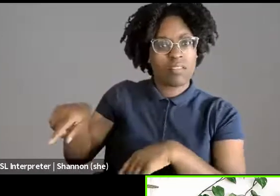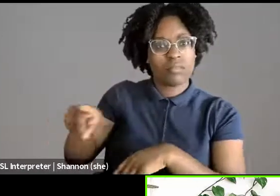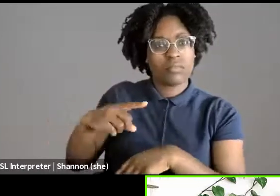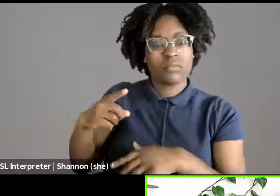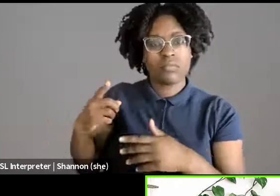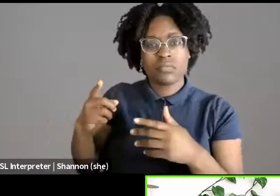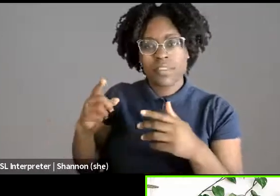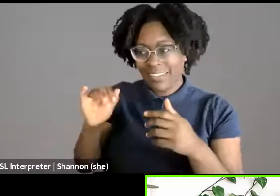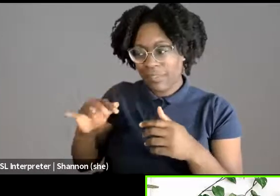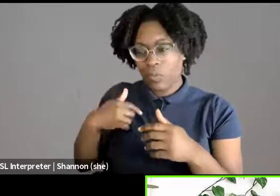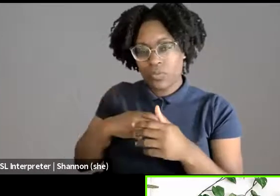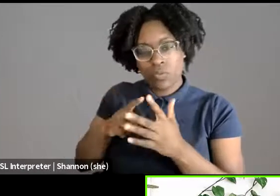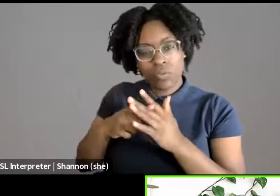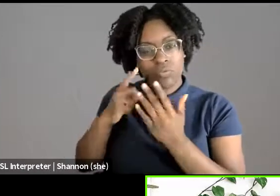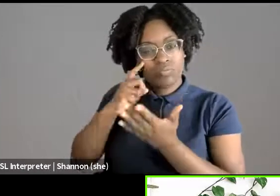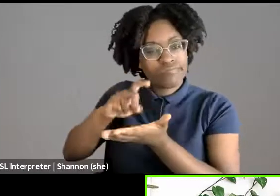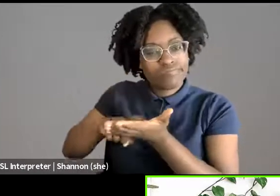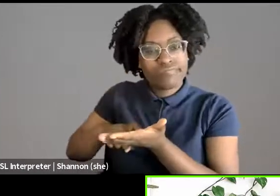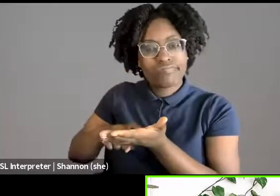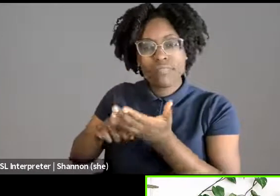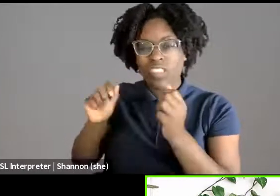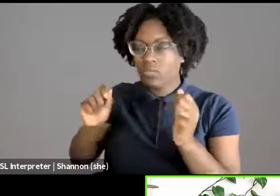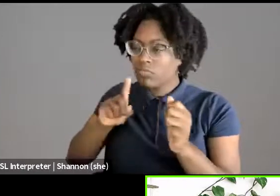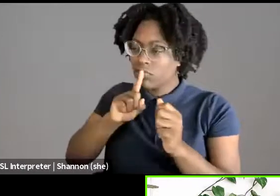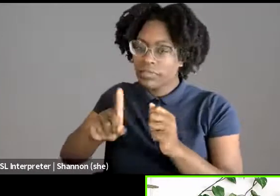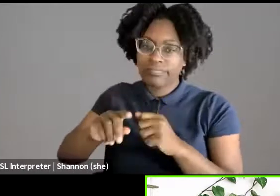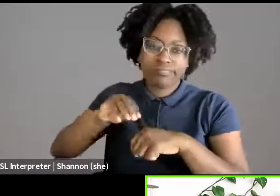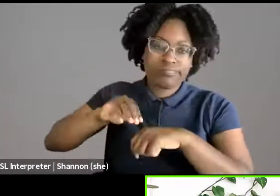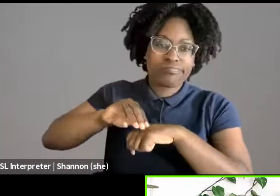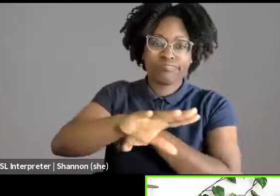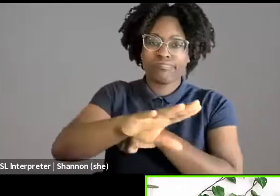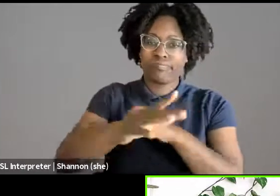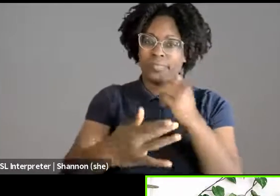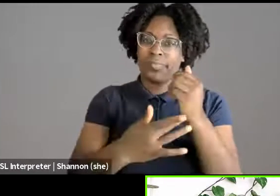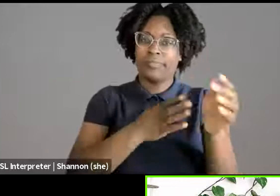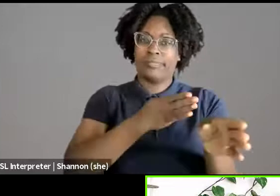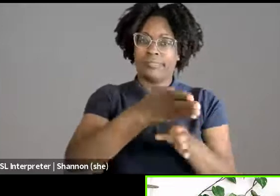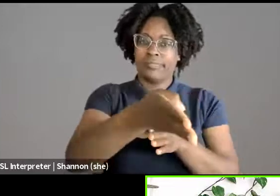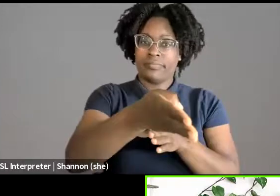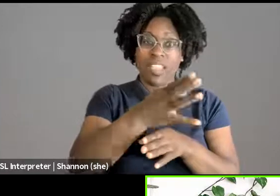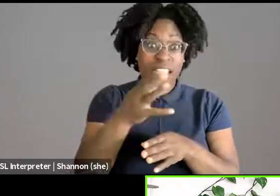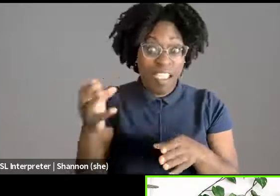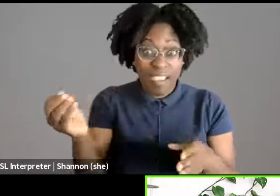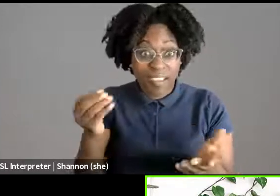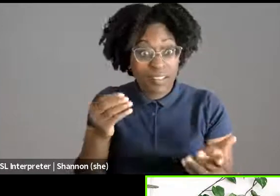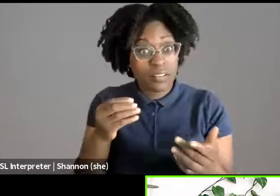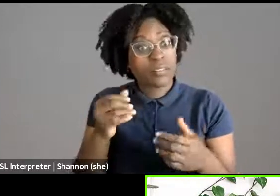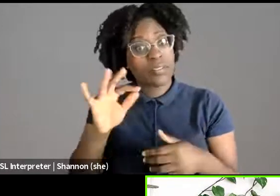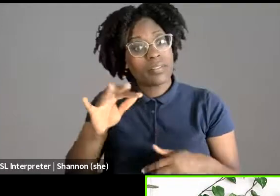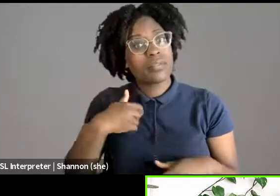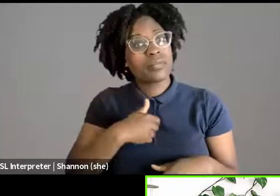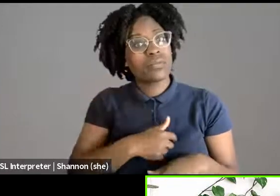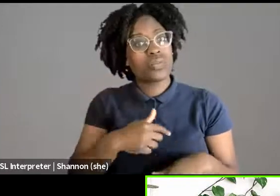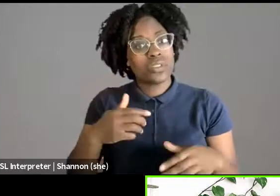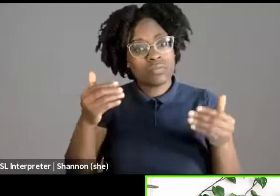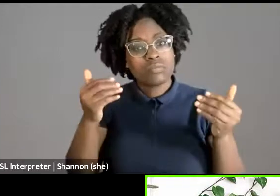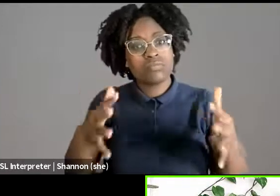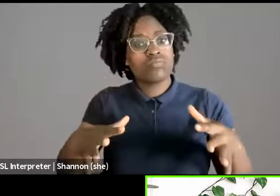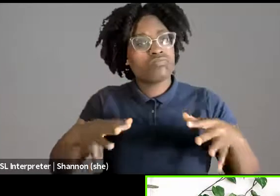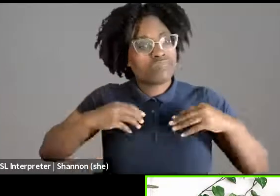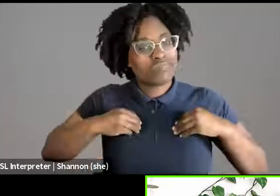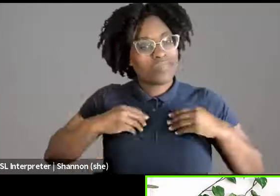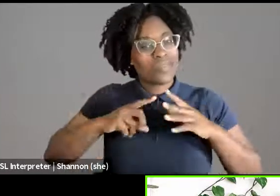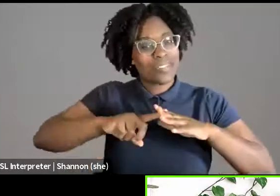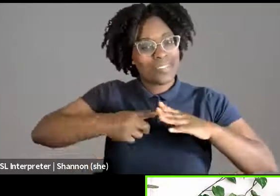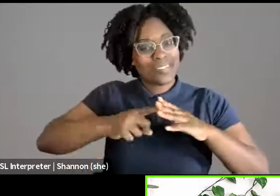sector. And it says a lot in terms of welcoming Native people into an organization or into a company